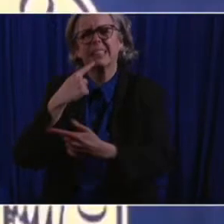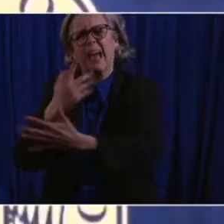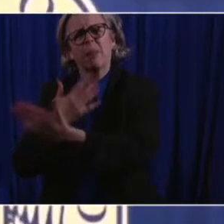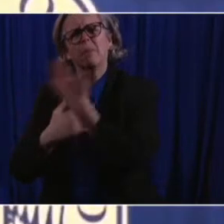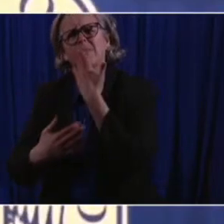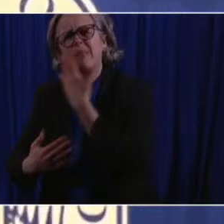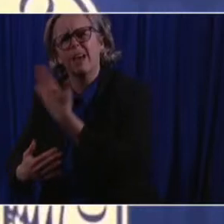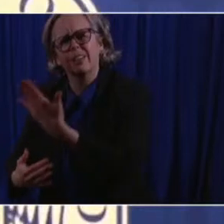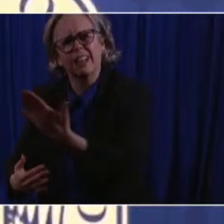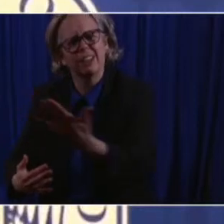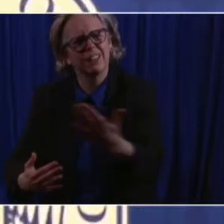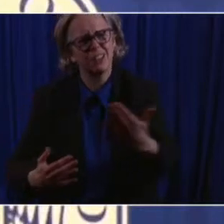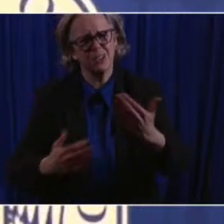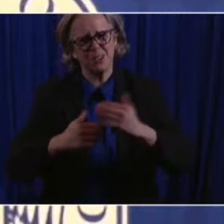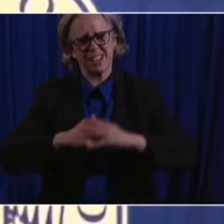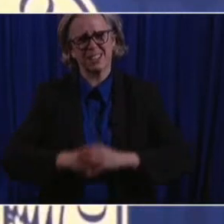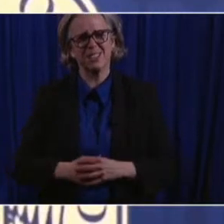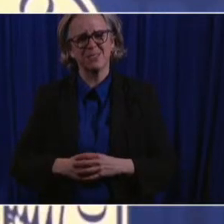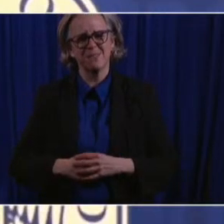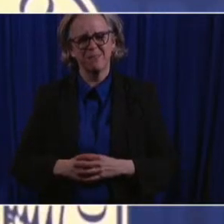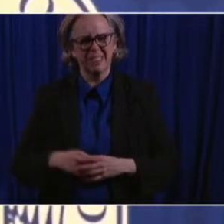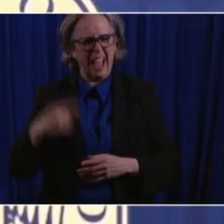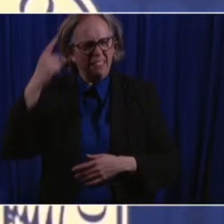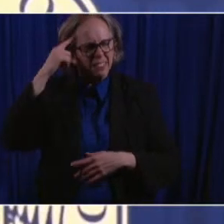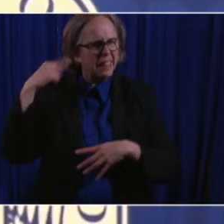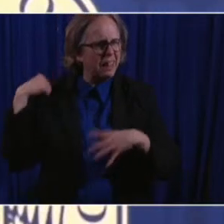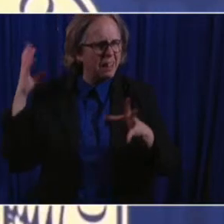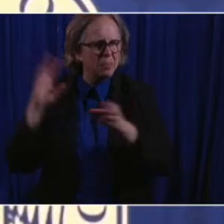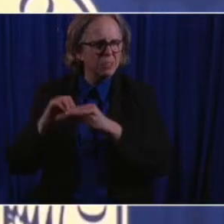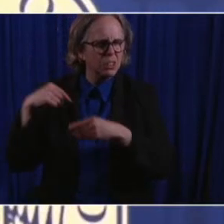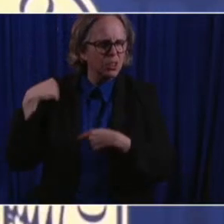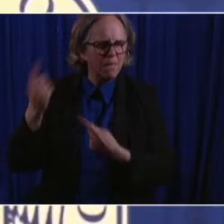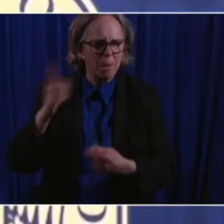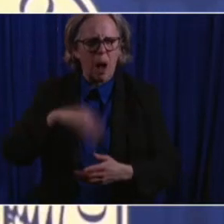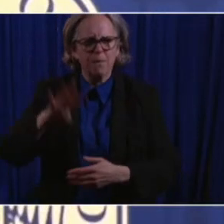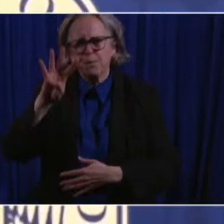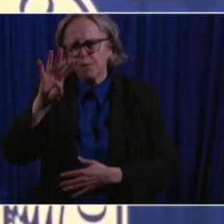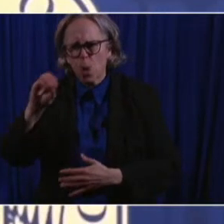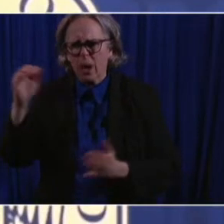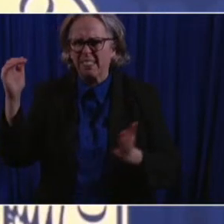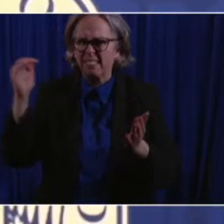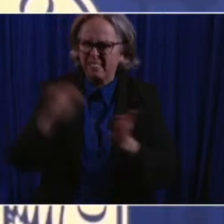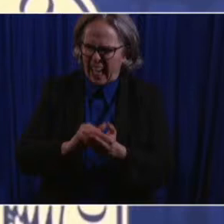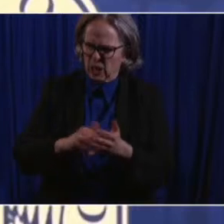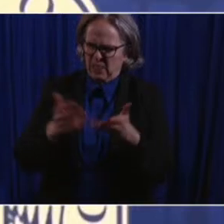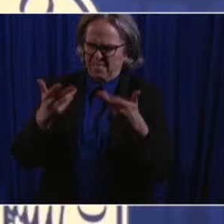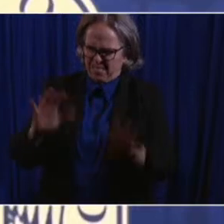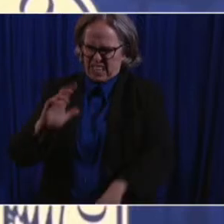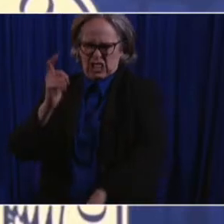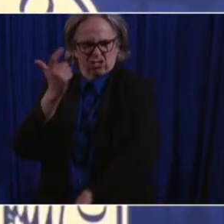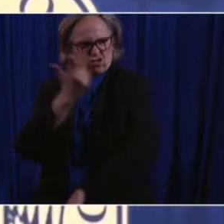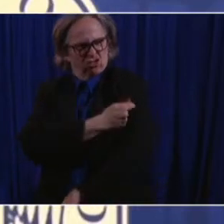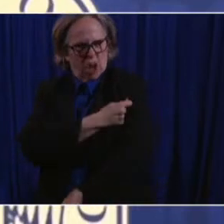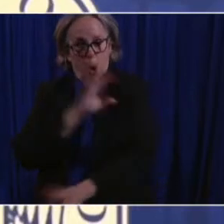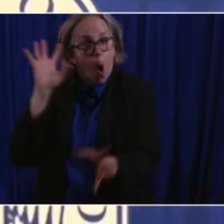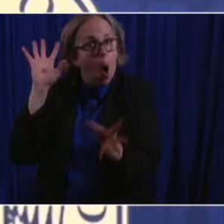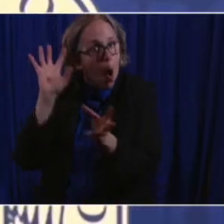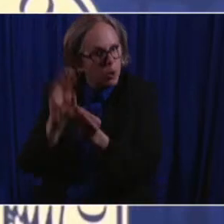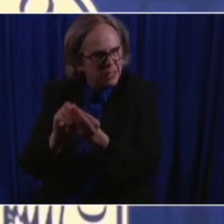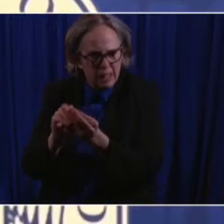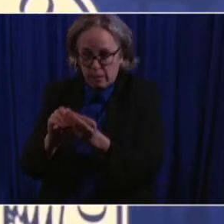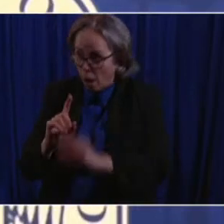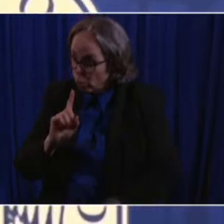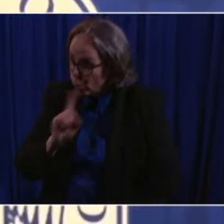great thing. I think we've done probably close to 40,000 immunizations totally. Really? That's a lot of work, and I'm indebted